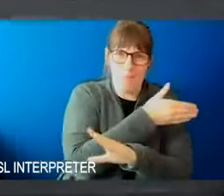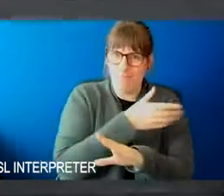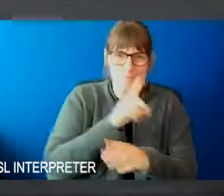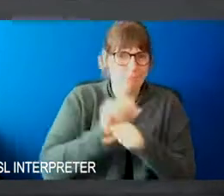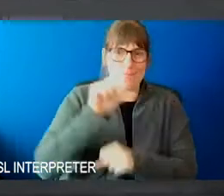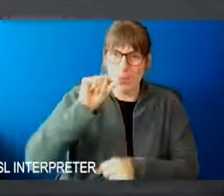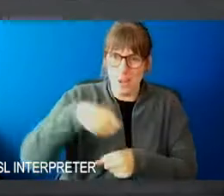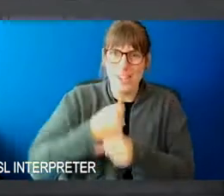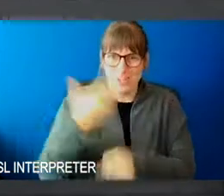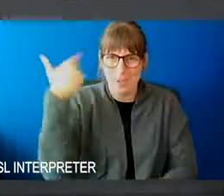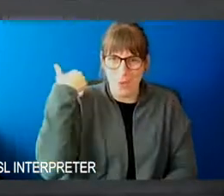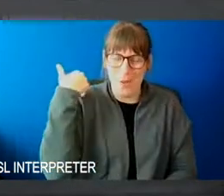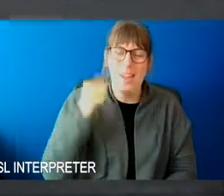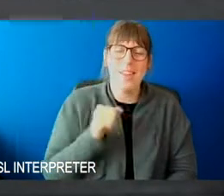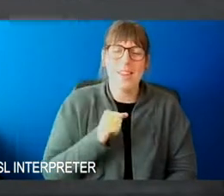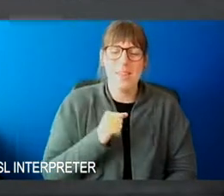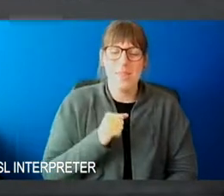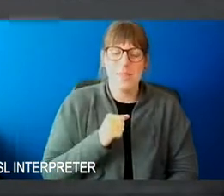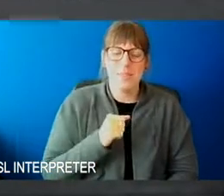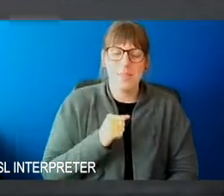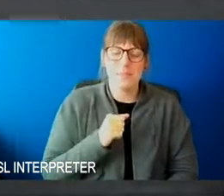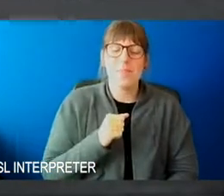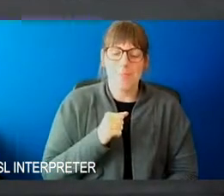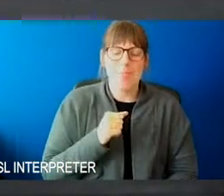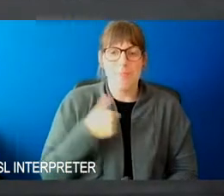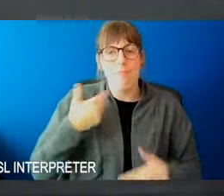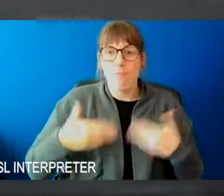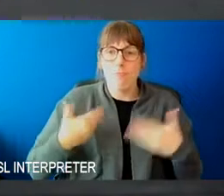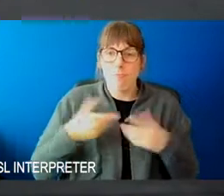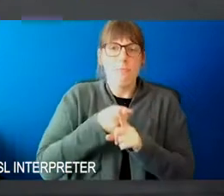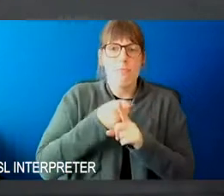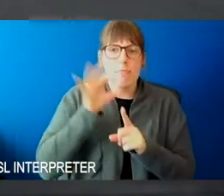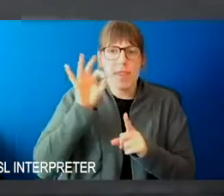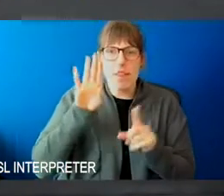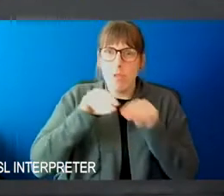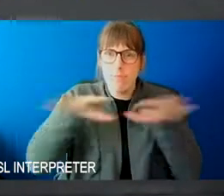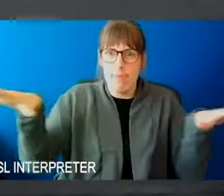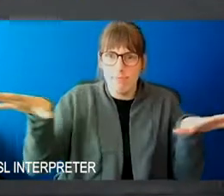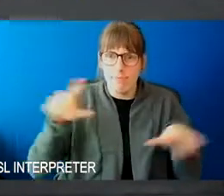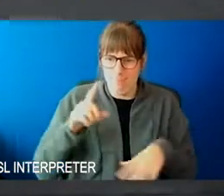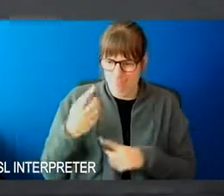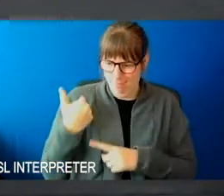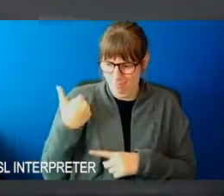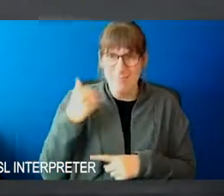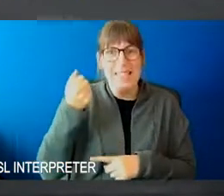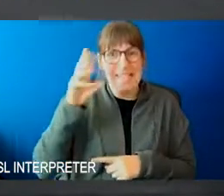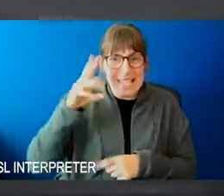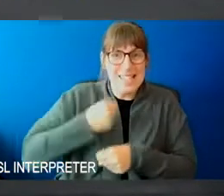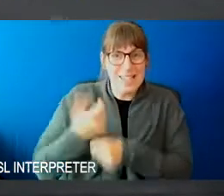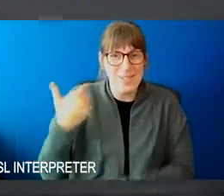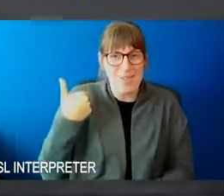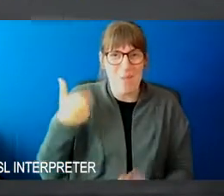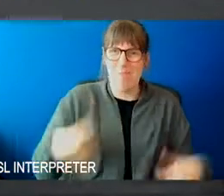internet went public 20 years ago. And it was halfway through these years that Facebook was launched,